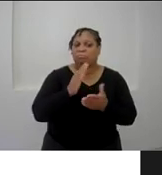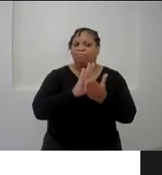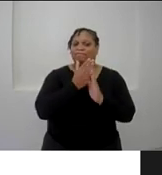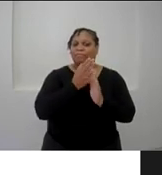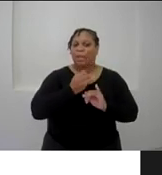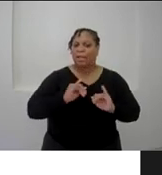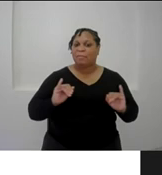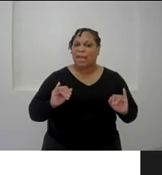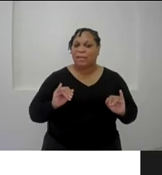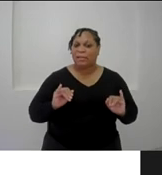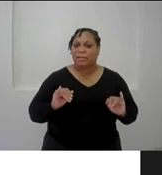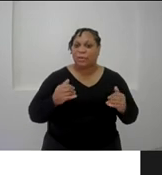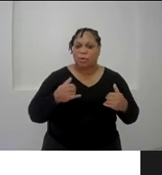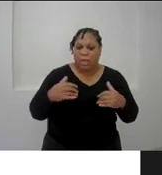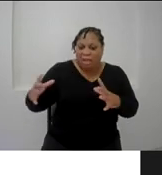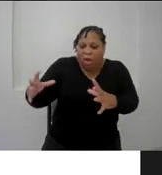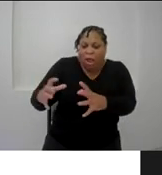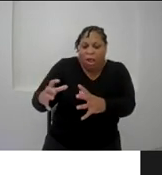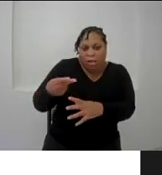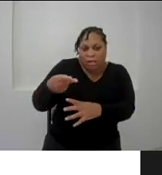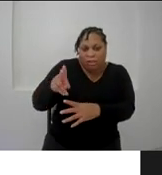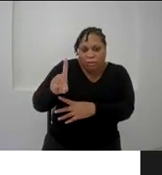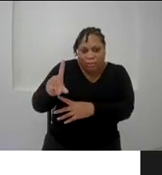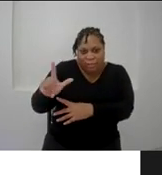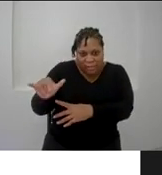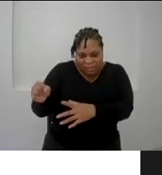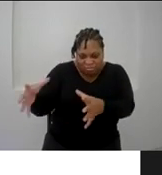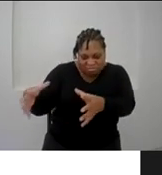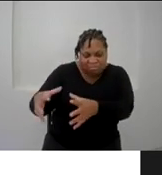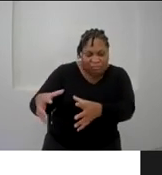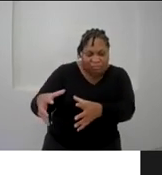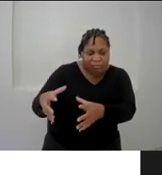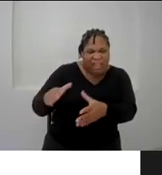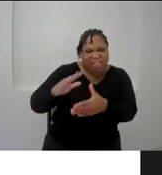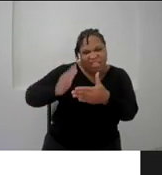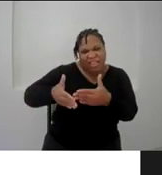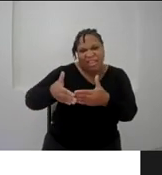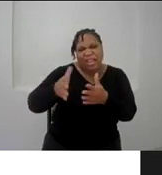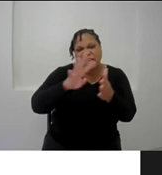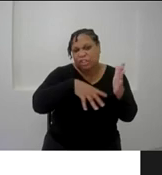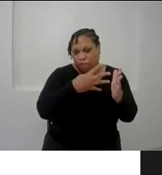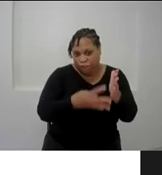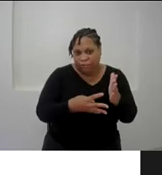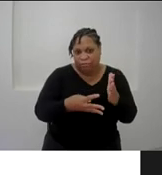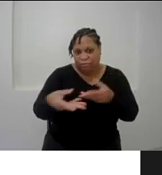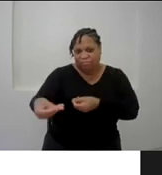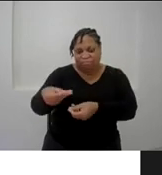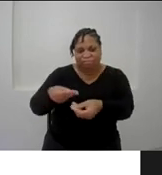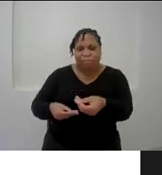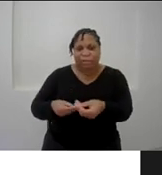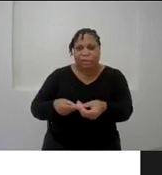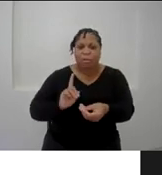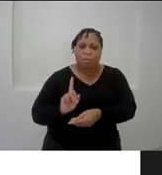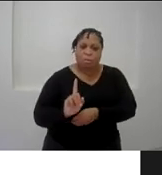what we call huddles at the 4 o'clock shift handover. It will be attended